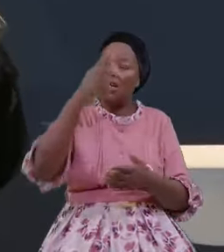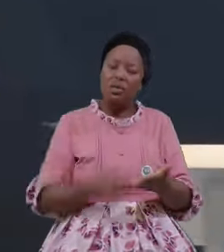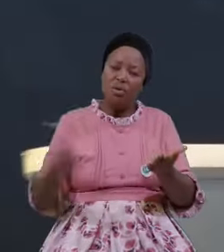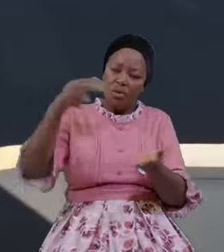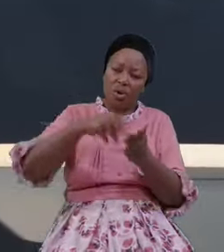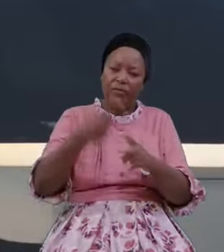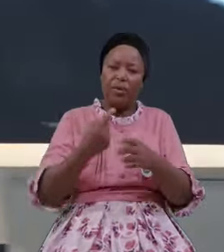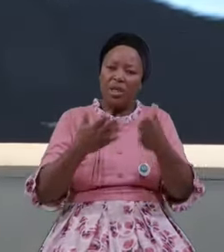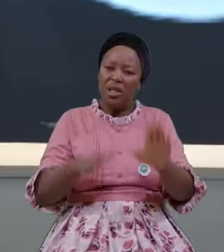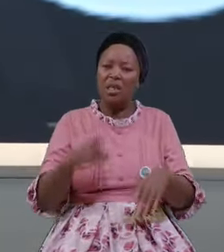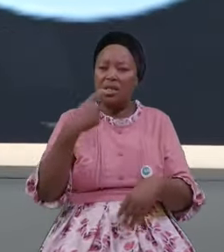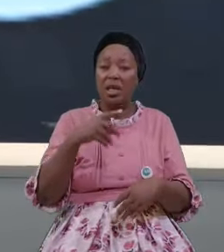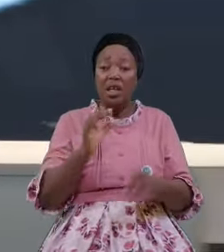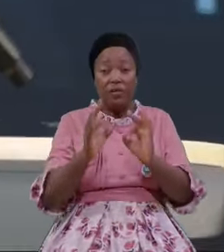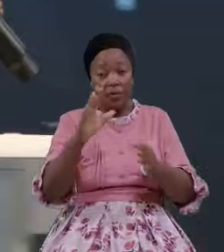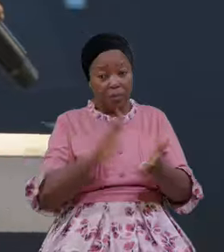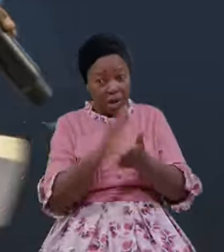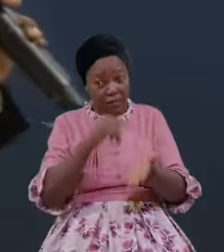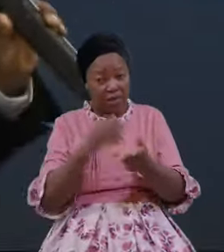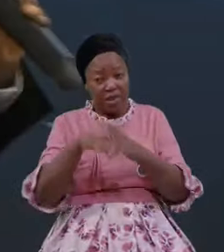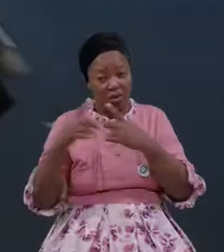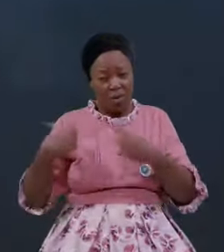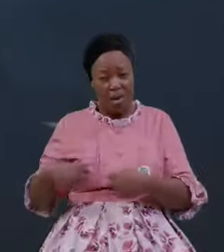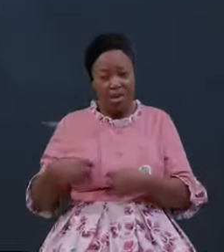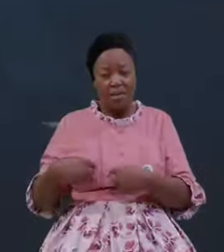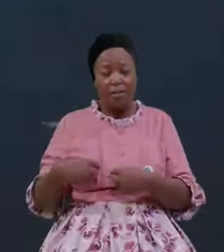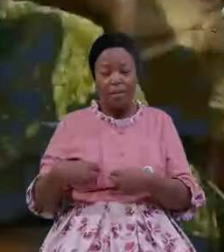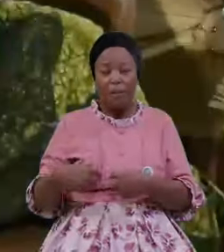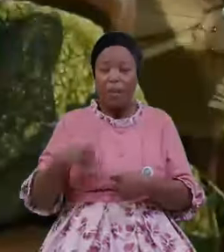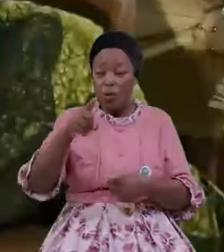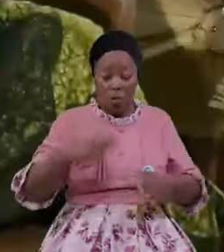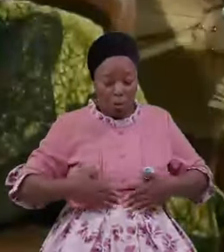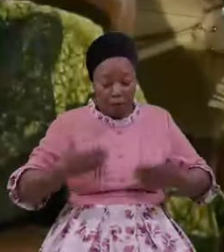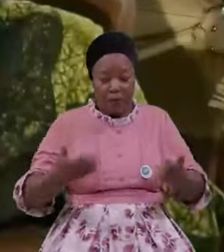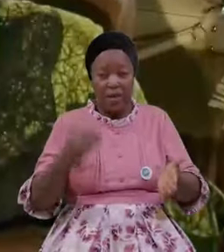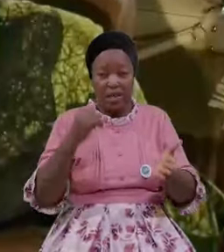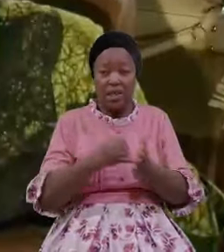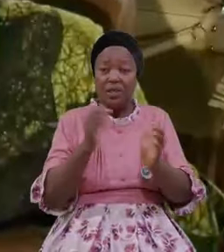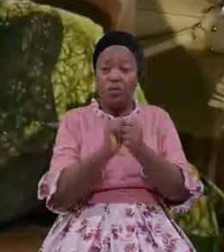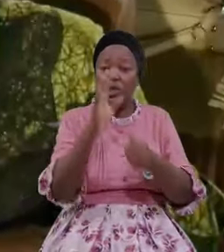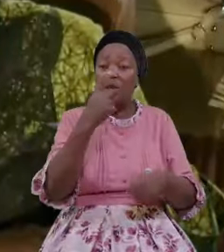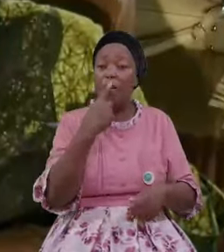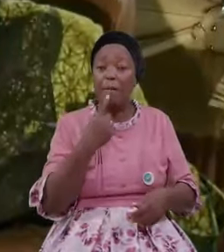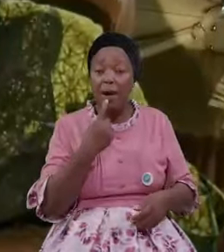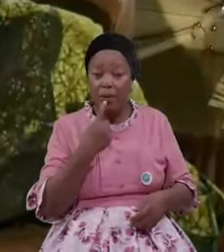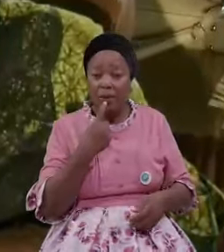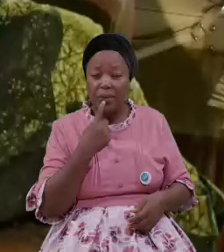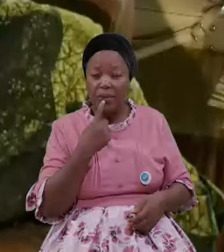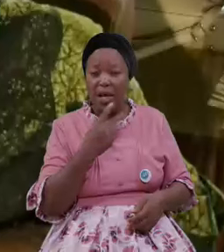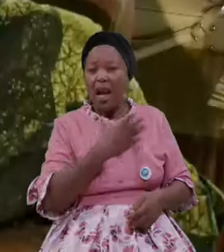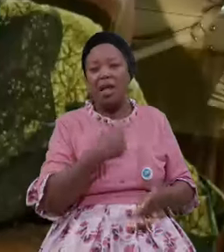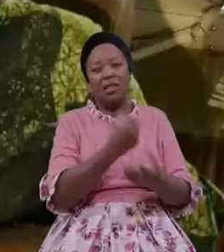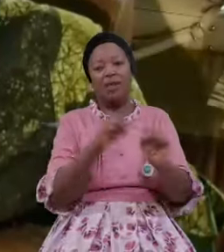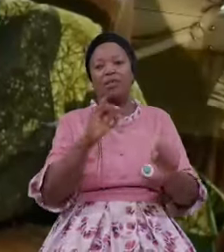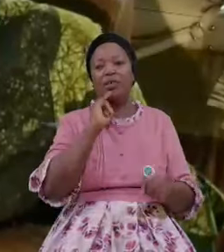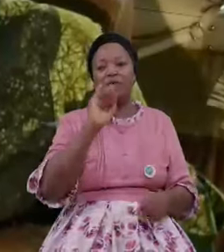says, if you believe it in your heart, you'll confess it with your mouth, and salvation is yours.